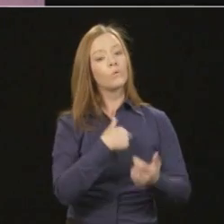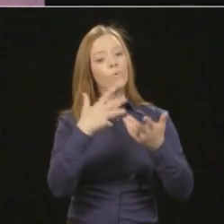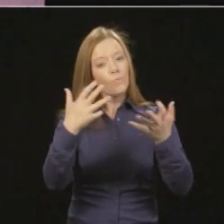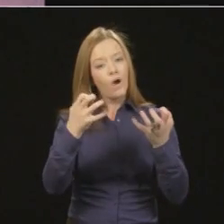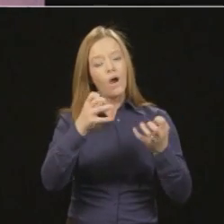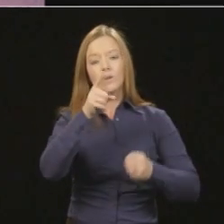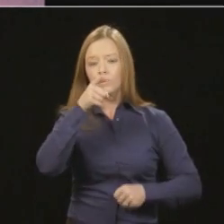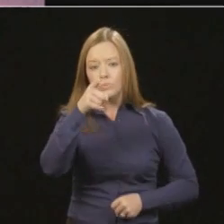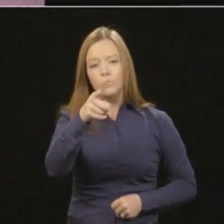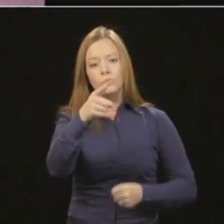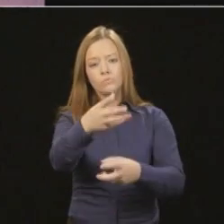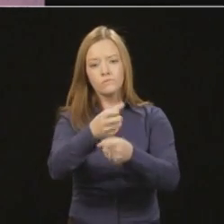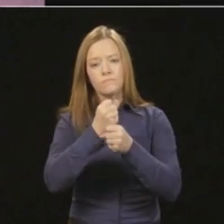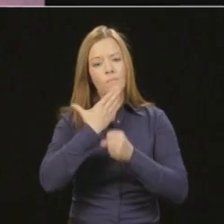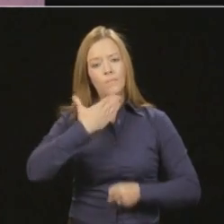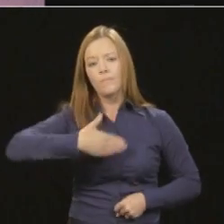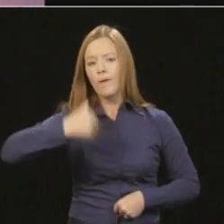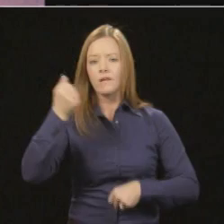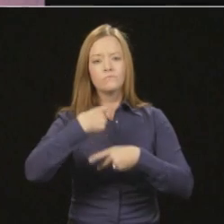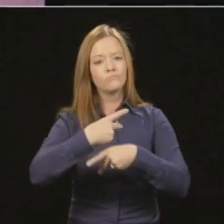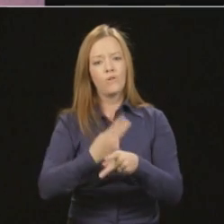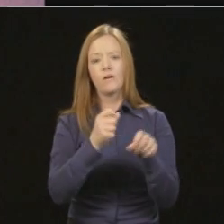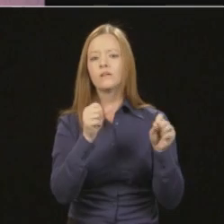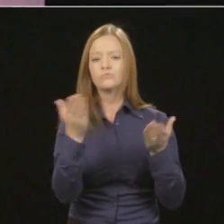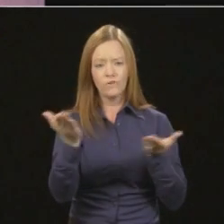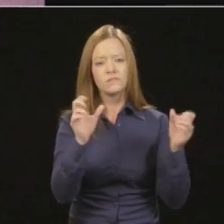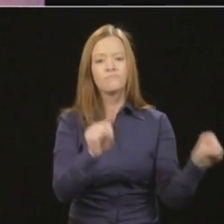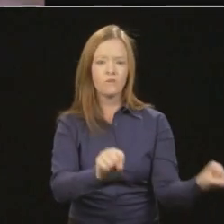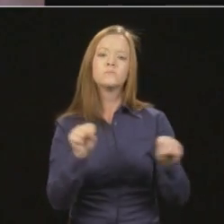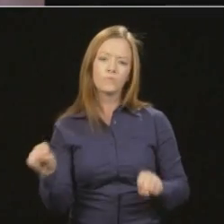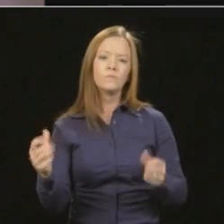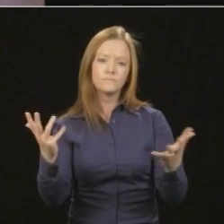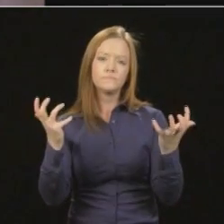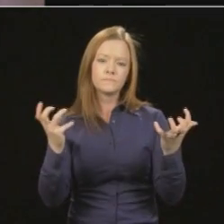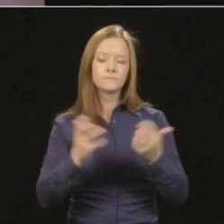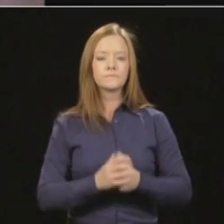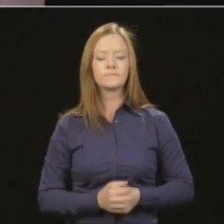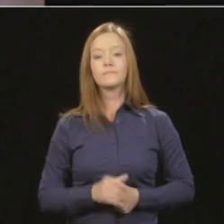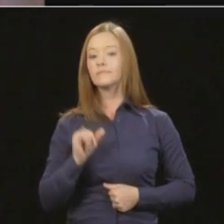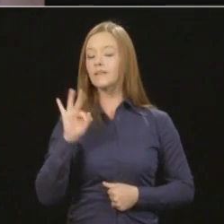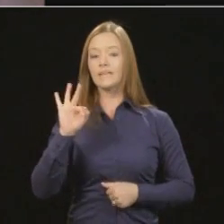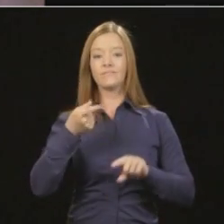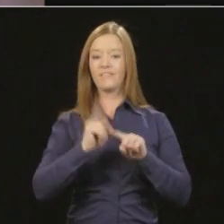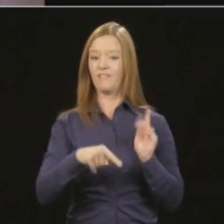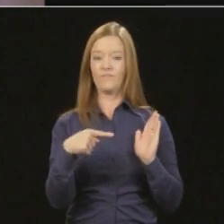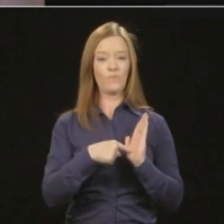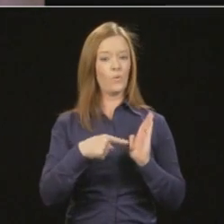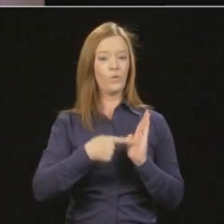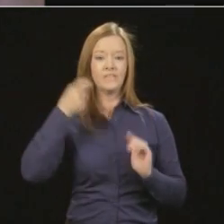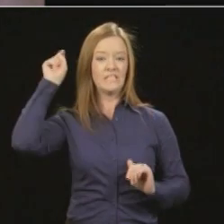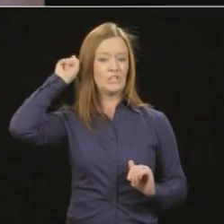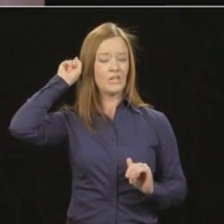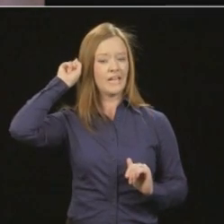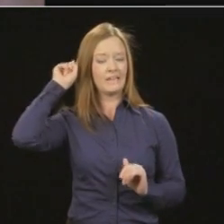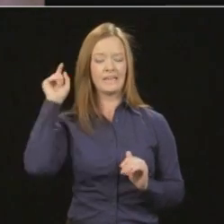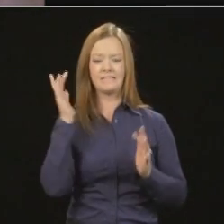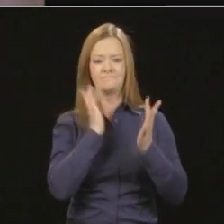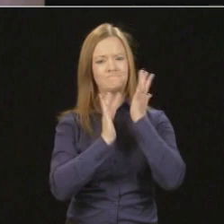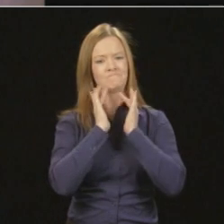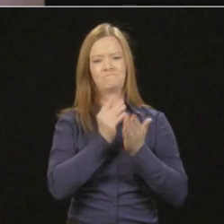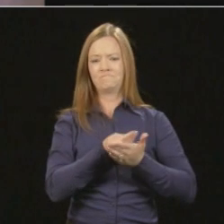you receive the best product and service possible. And if you can't afford hearing aids because of income